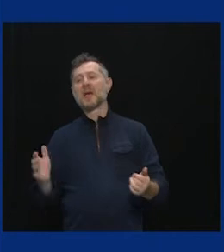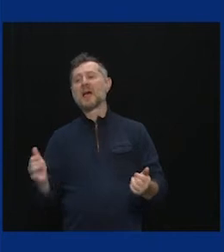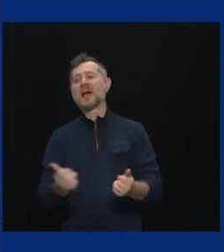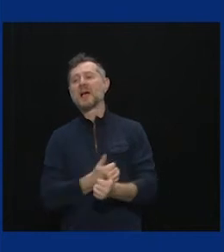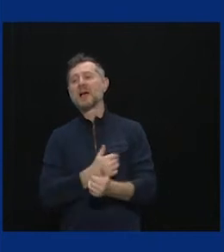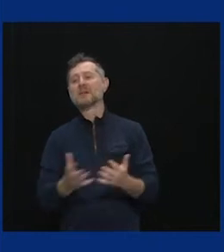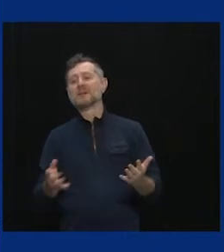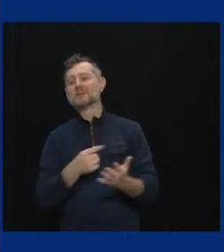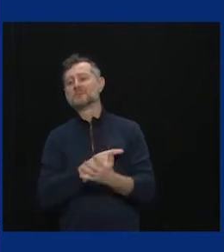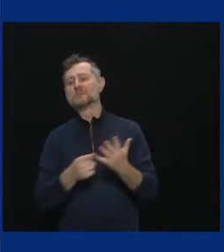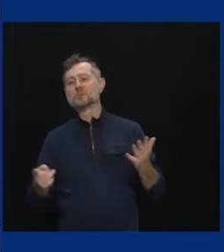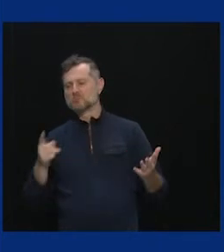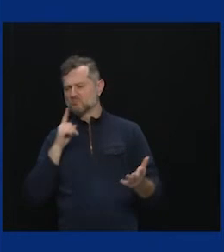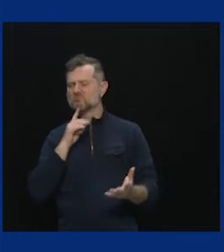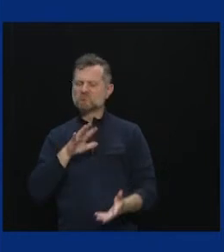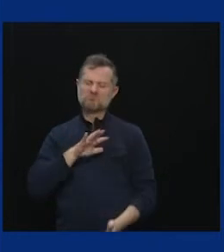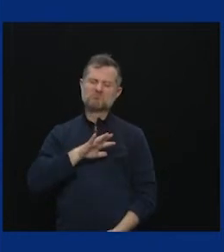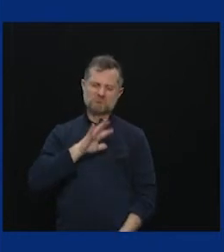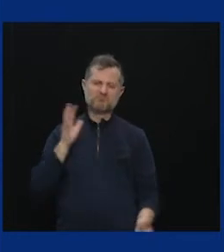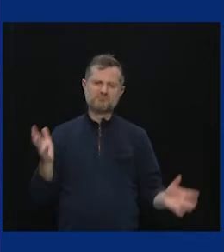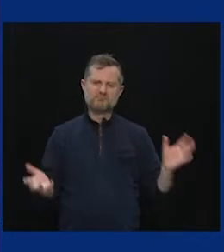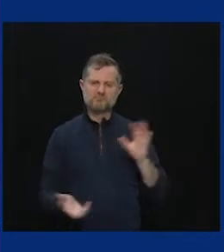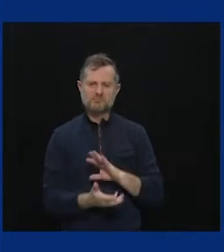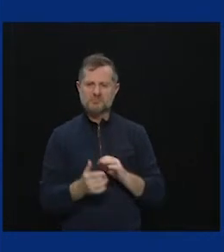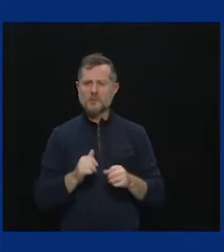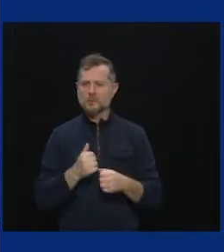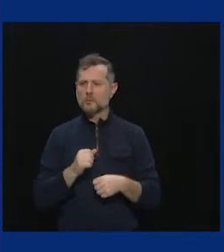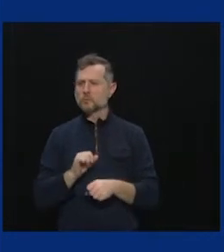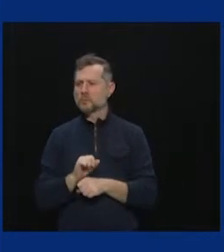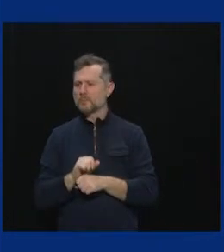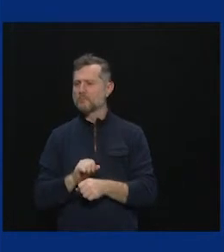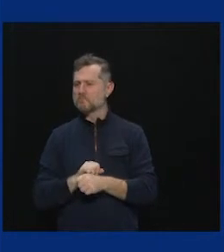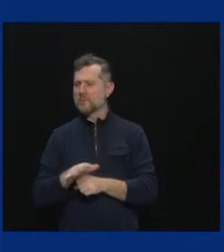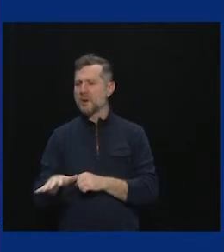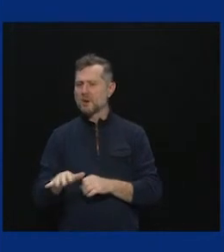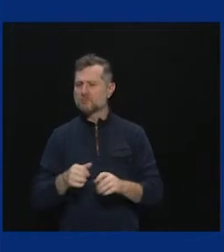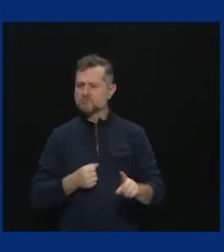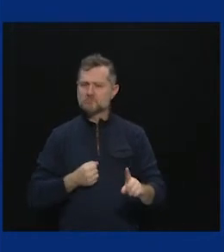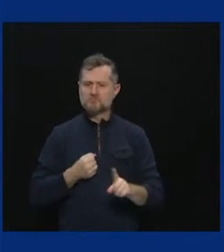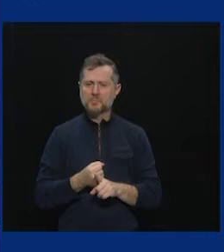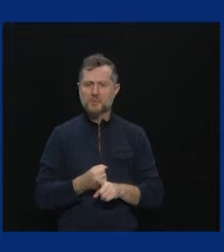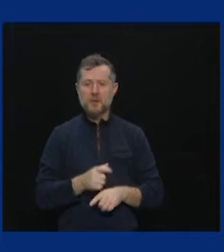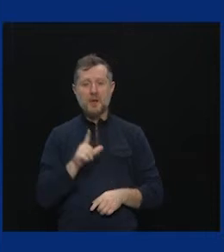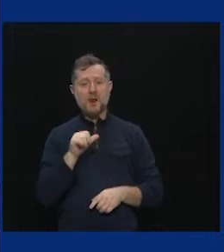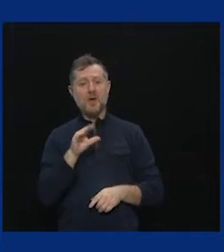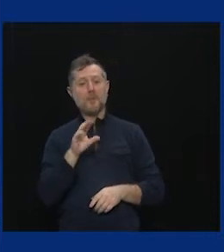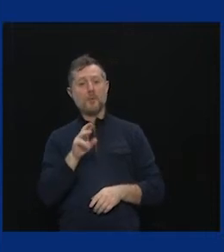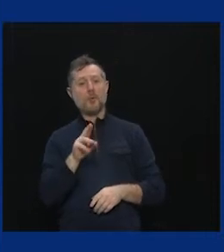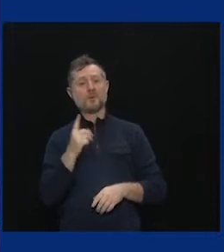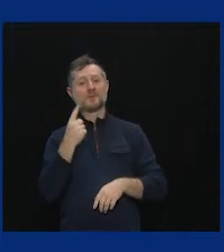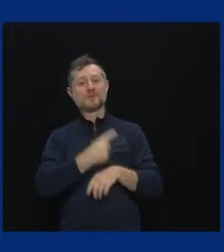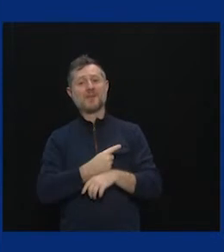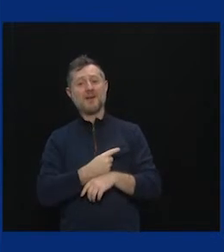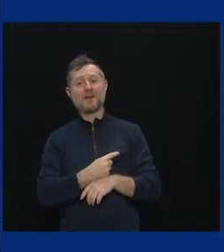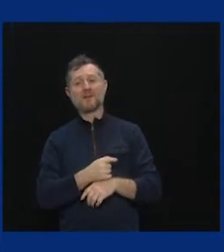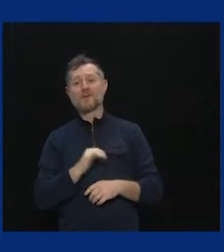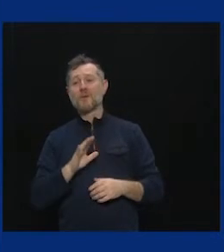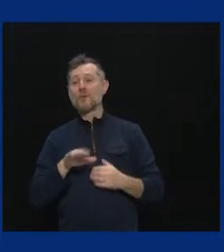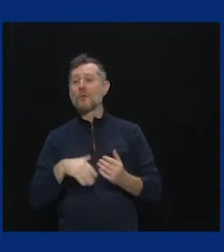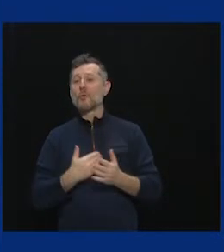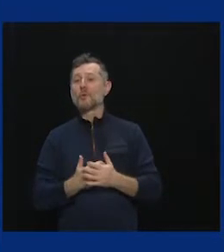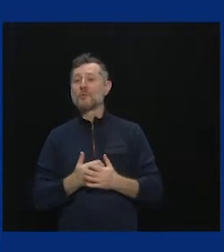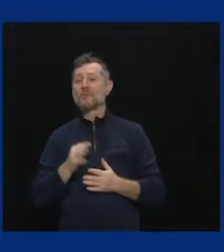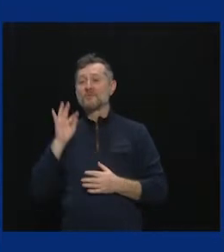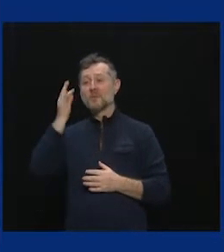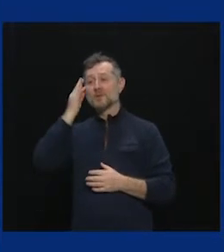hit. And on Labor Day, when all of the federal unemployment benefits go out,